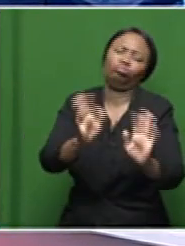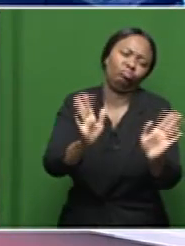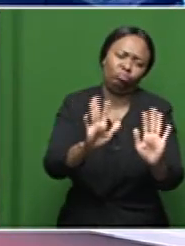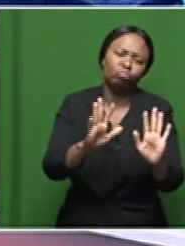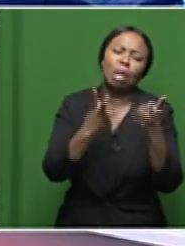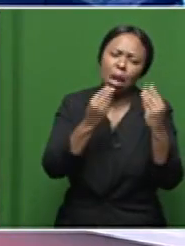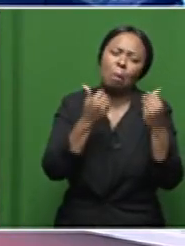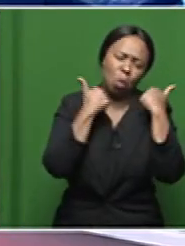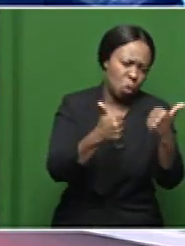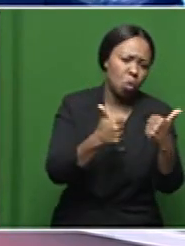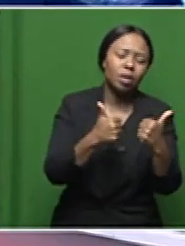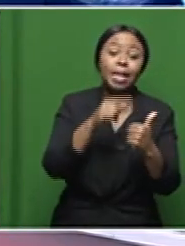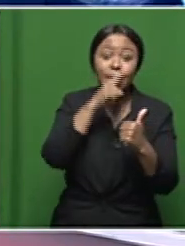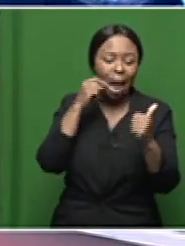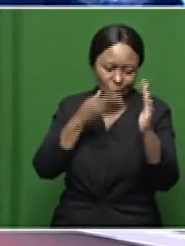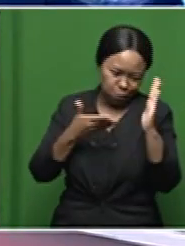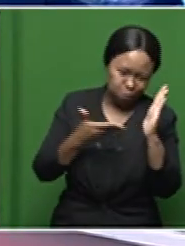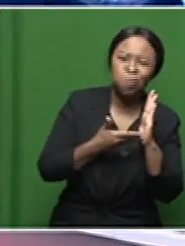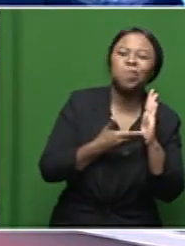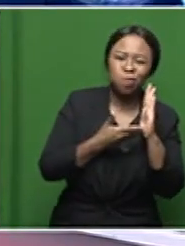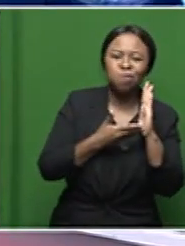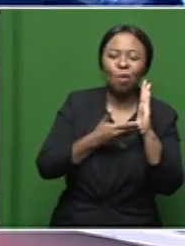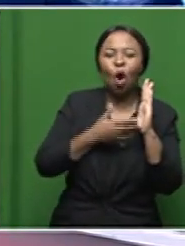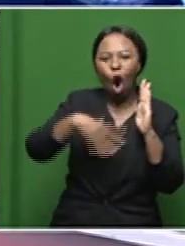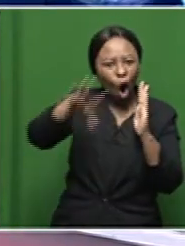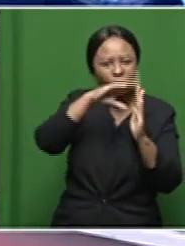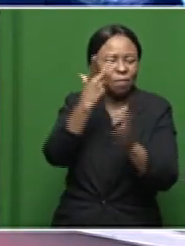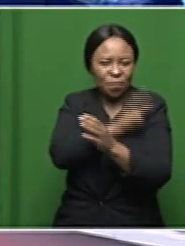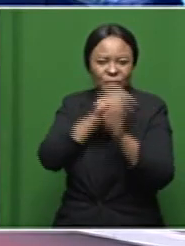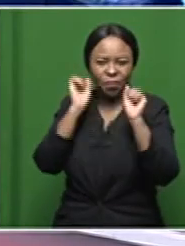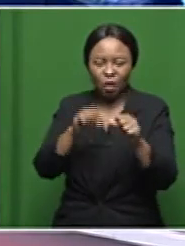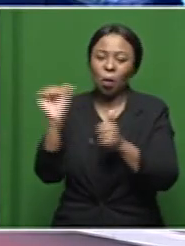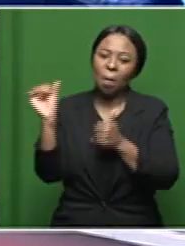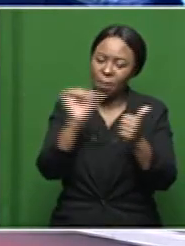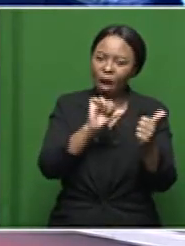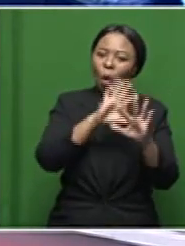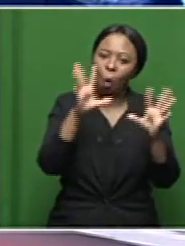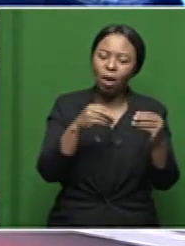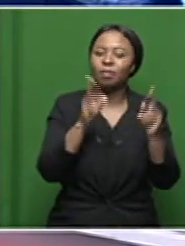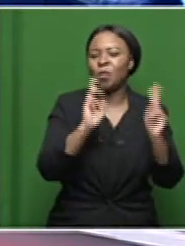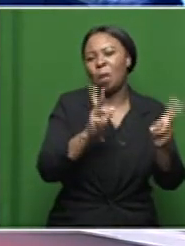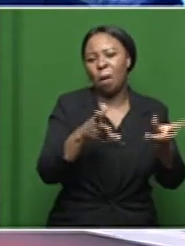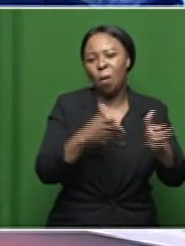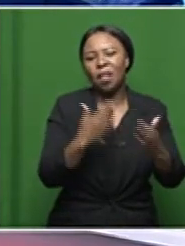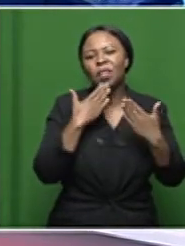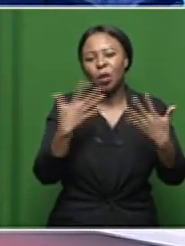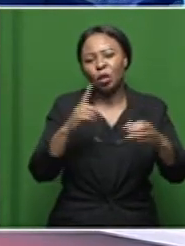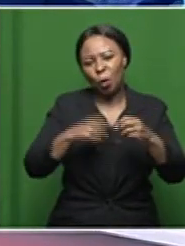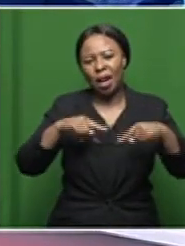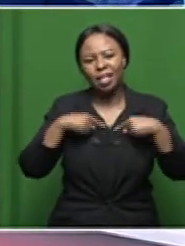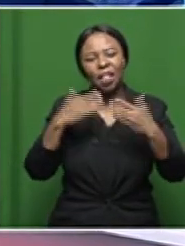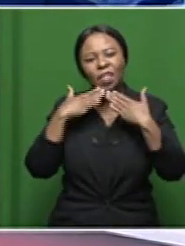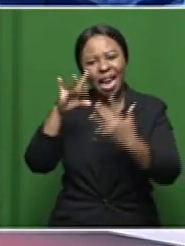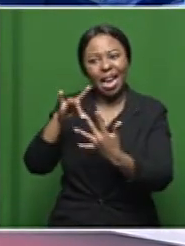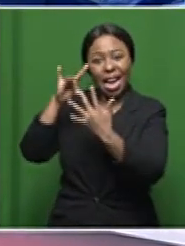good. Let your name be under those people that have gone out to get their vaccinations to get us back to where we were before COVID. Thank you so much for joining us, and thank you to the guests